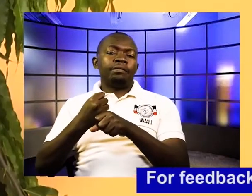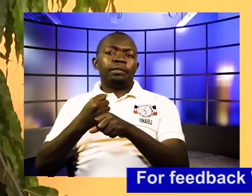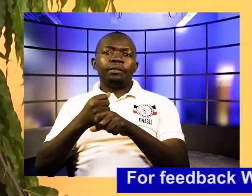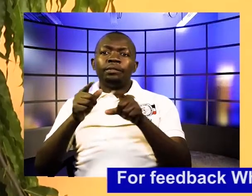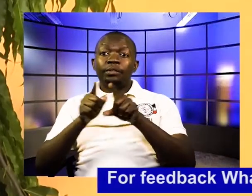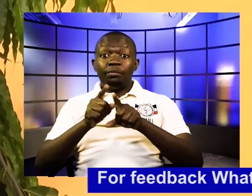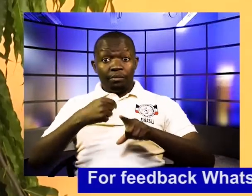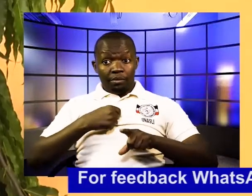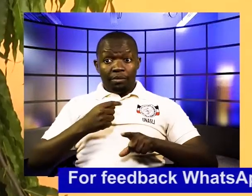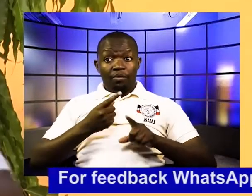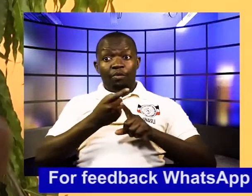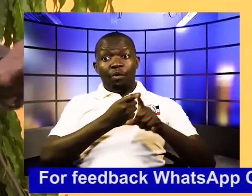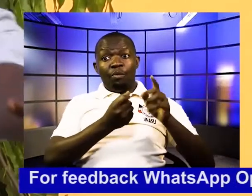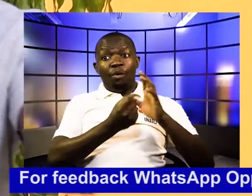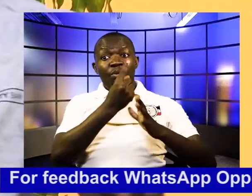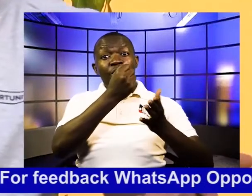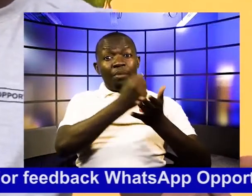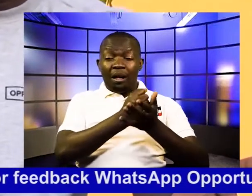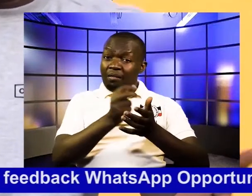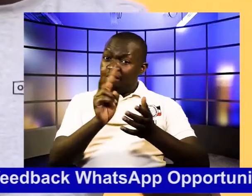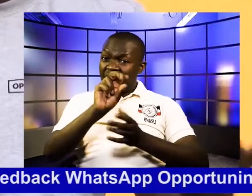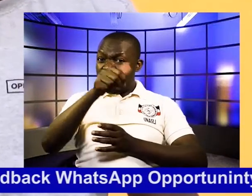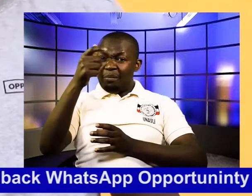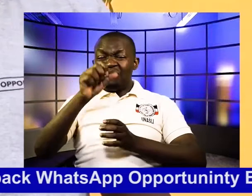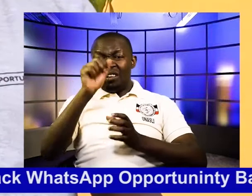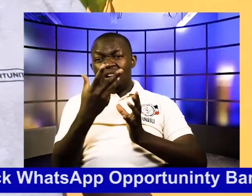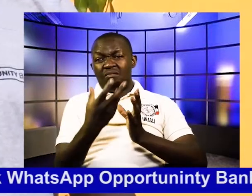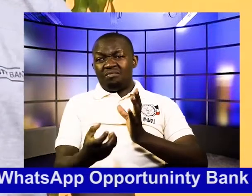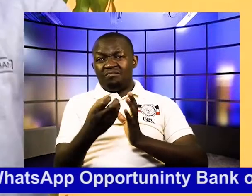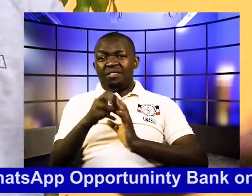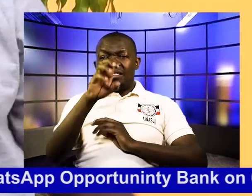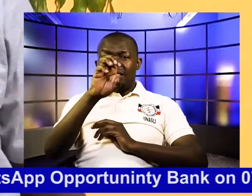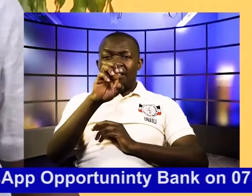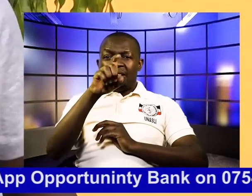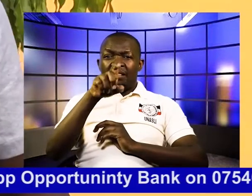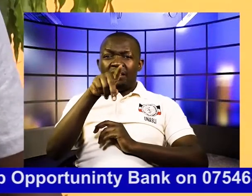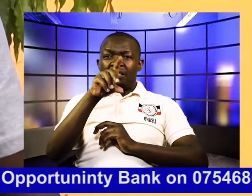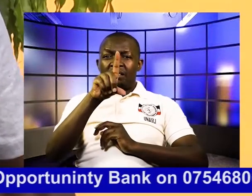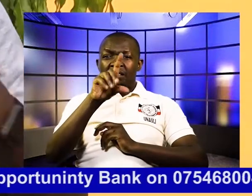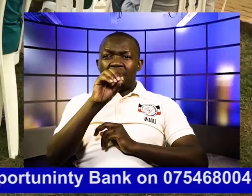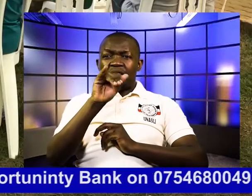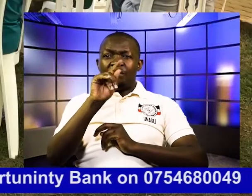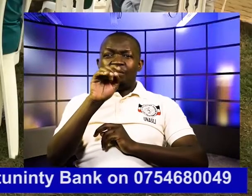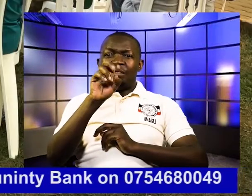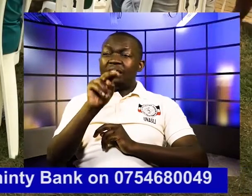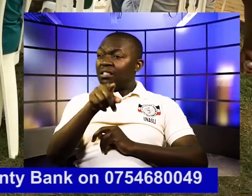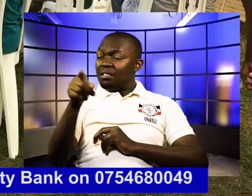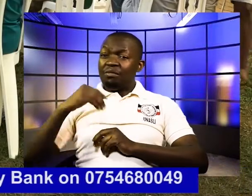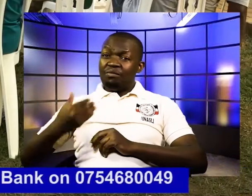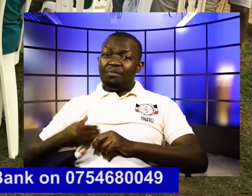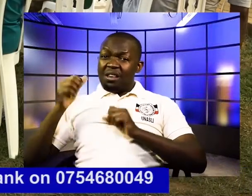coming from Opportunity Bank, I may be exploited and harassed by probably ladies out there. So I need to be